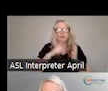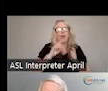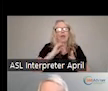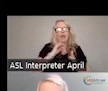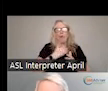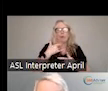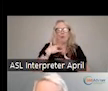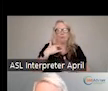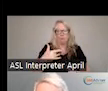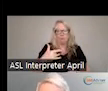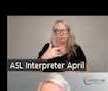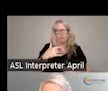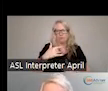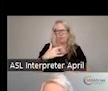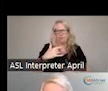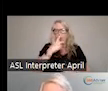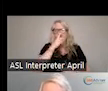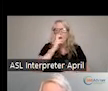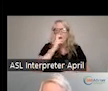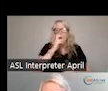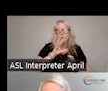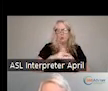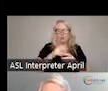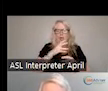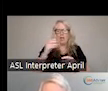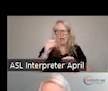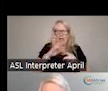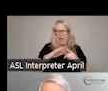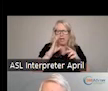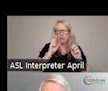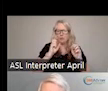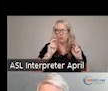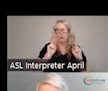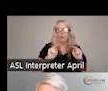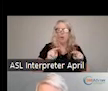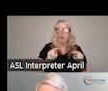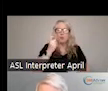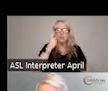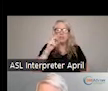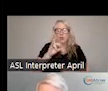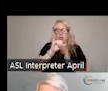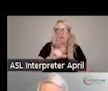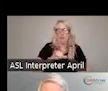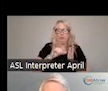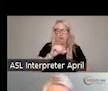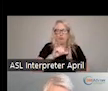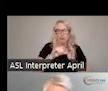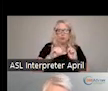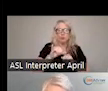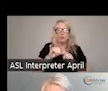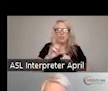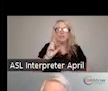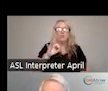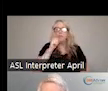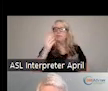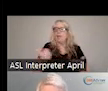usual here on who's participating and watching. What I want you to know is that these YouTube watches are growing. So if you're not here on